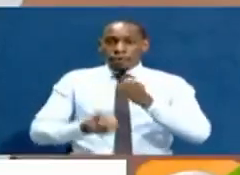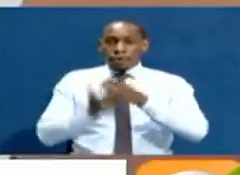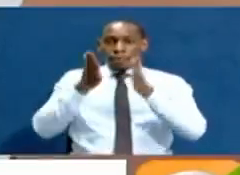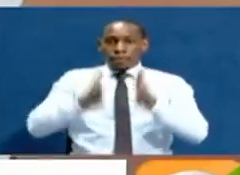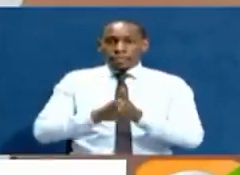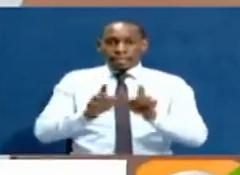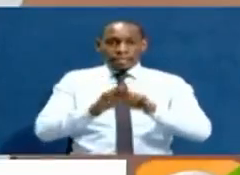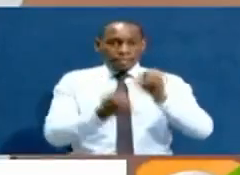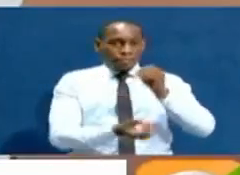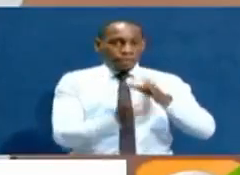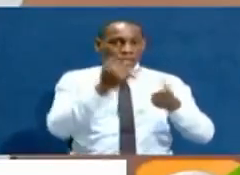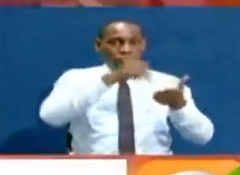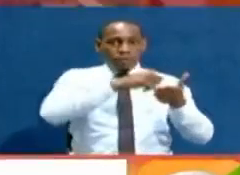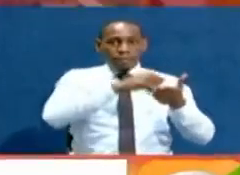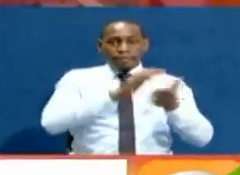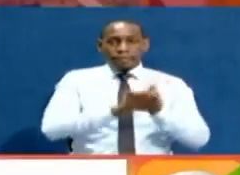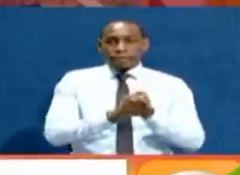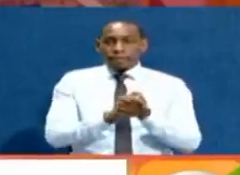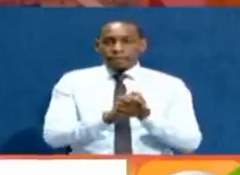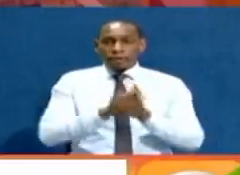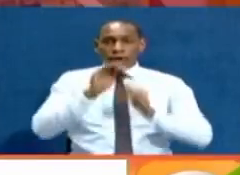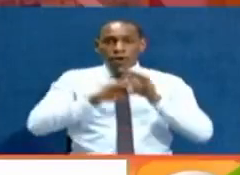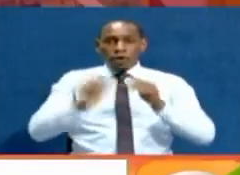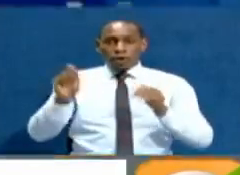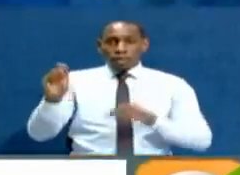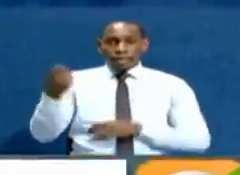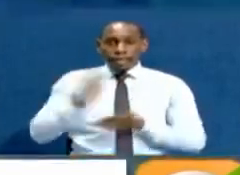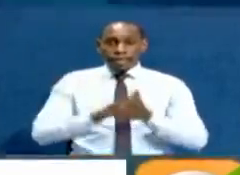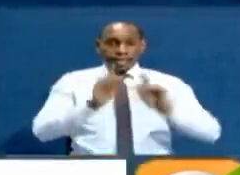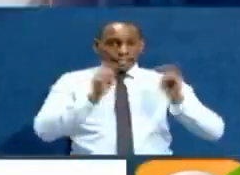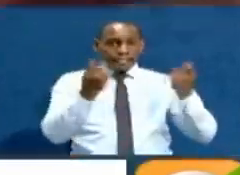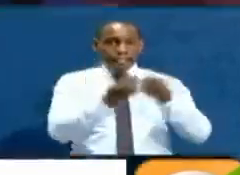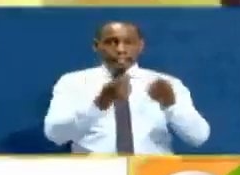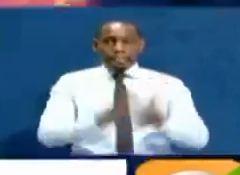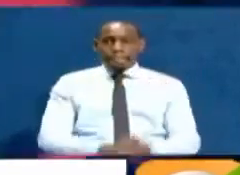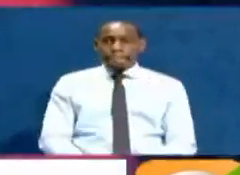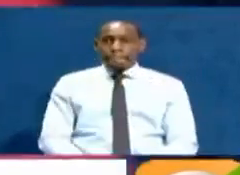The production also features an all-Kenyan cast.